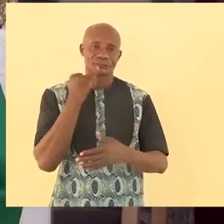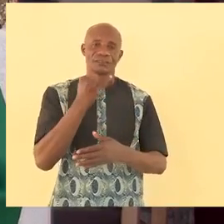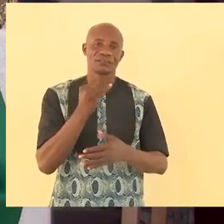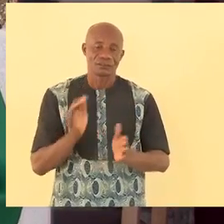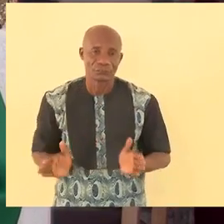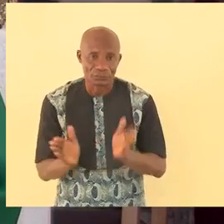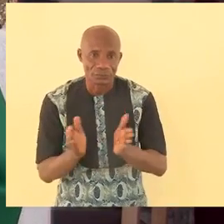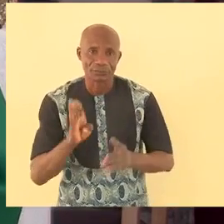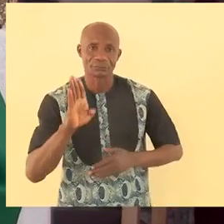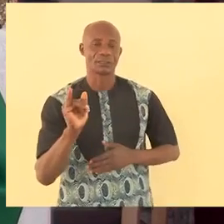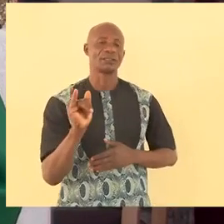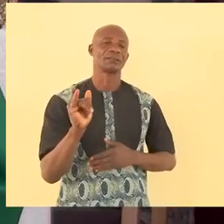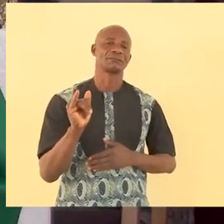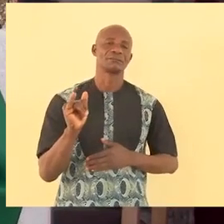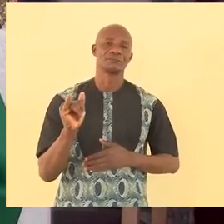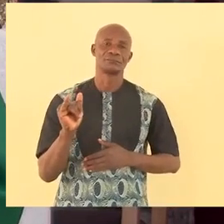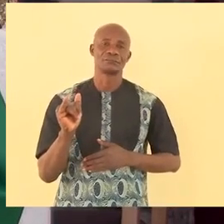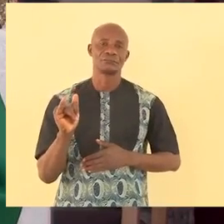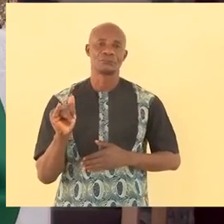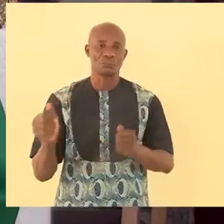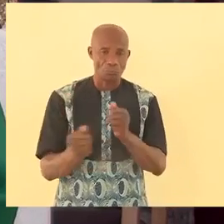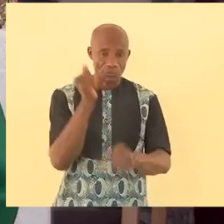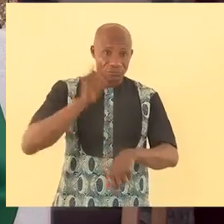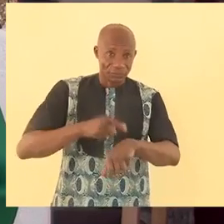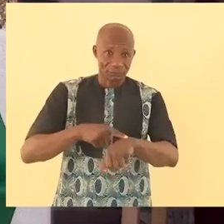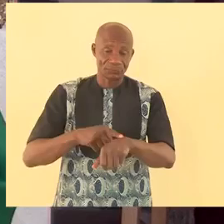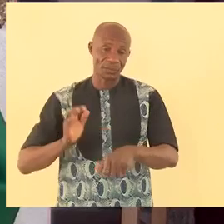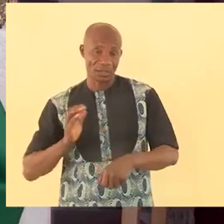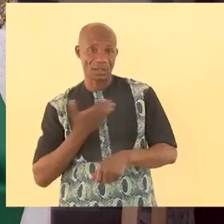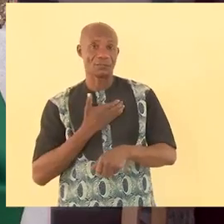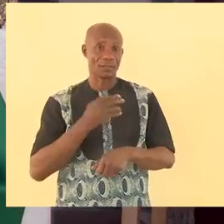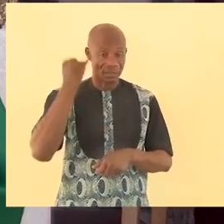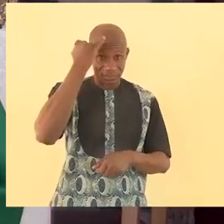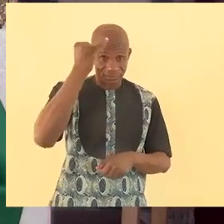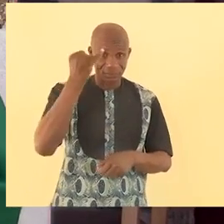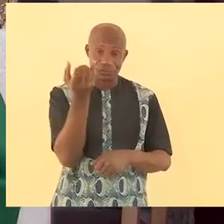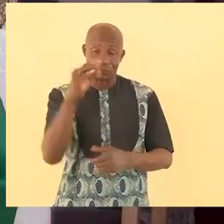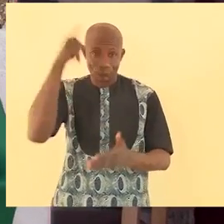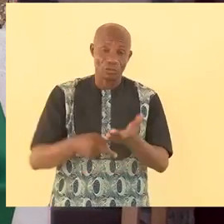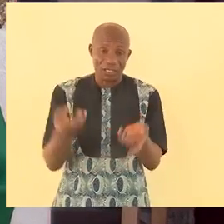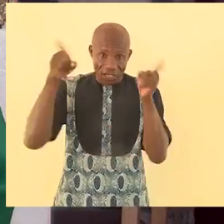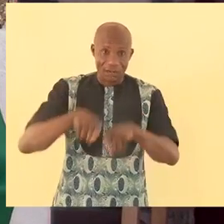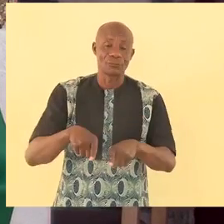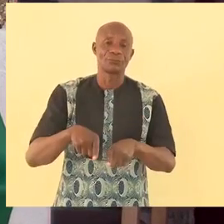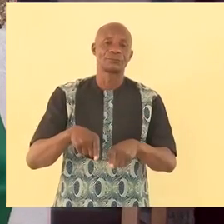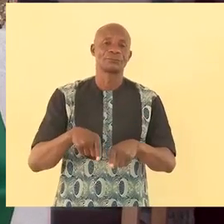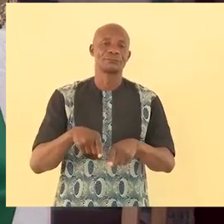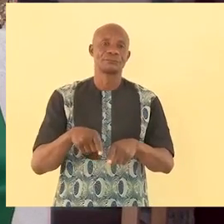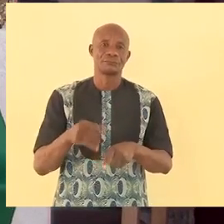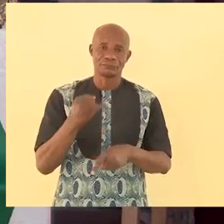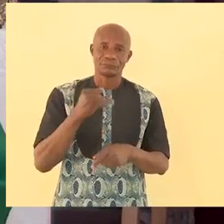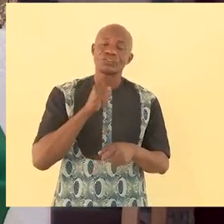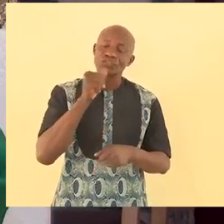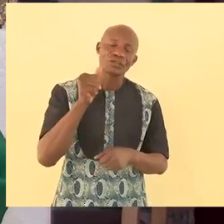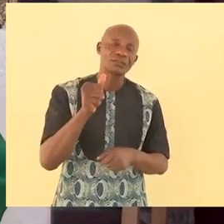is fueled by our, most of the time, our impression about what's happening in society. Not so much with regards